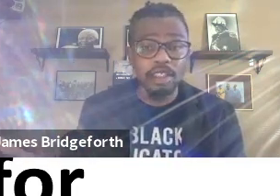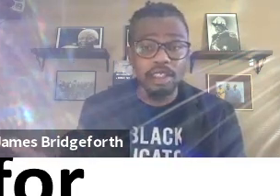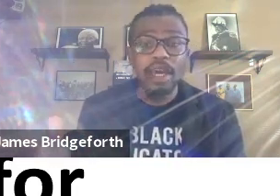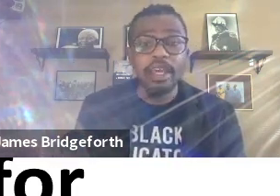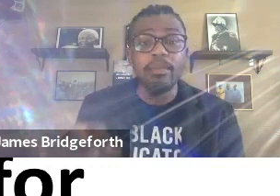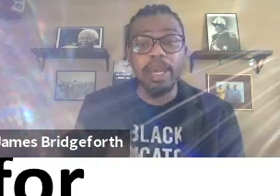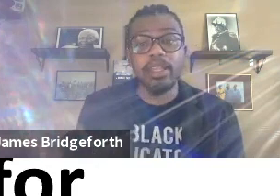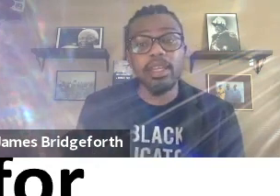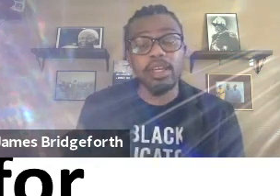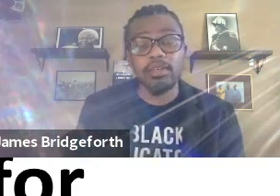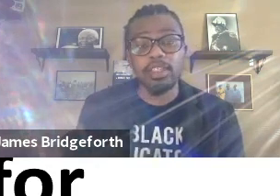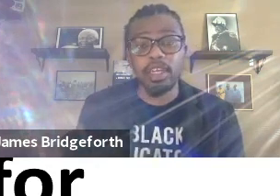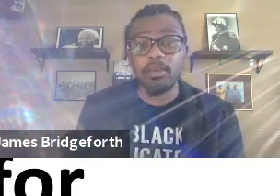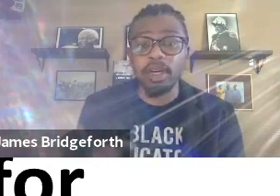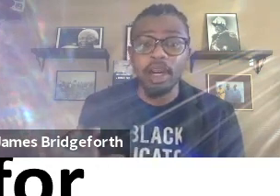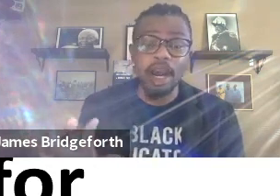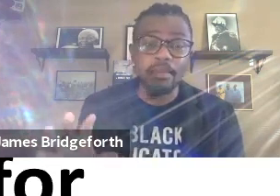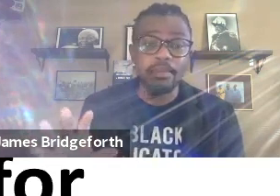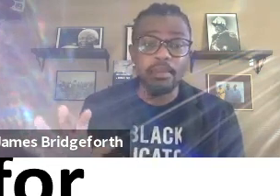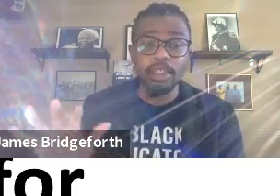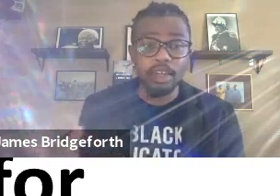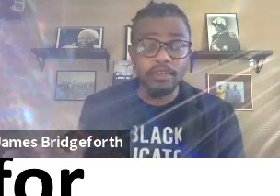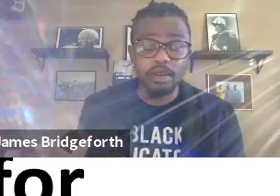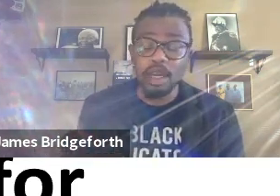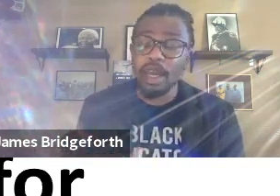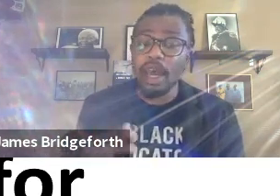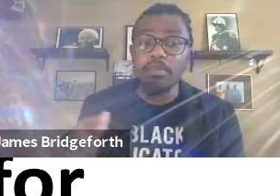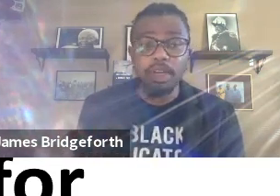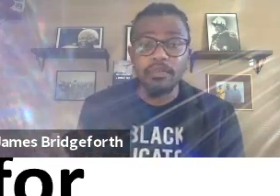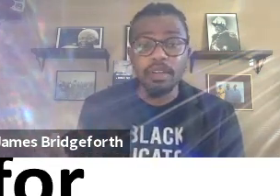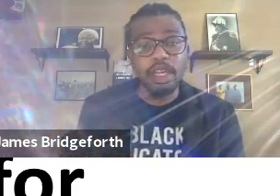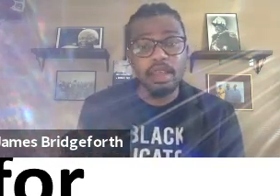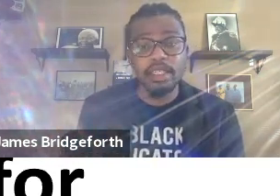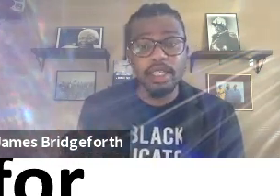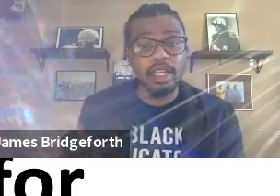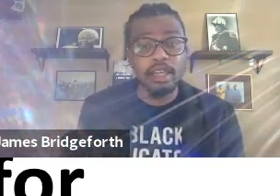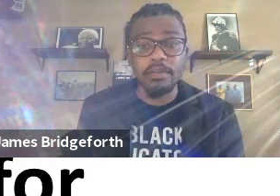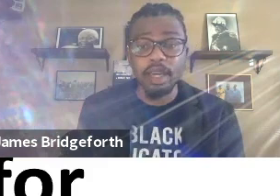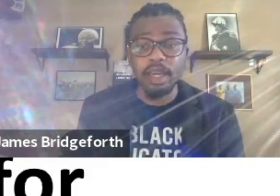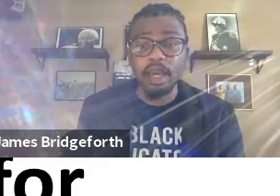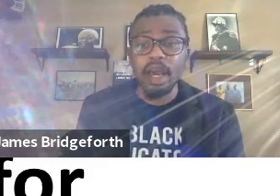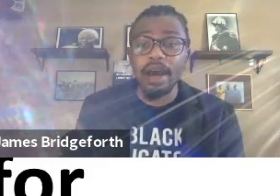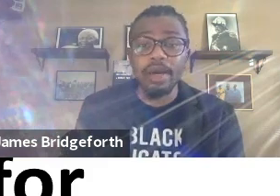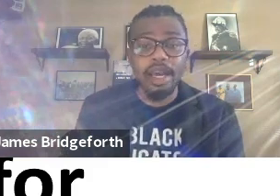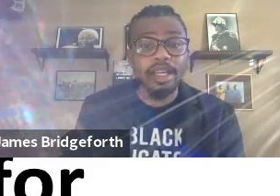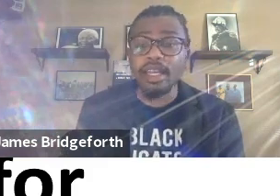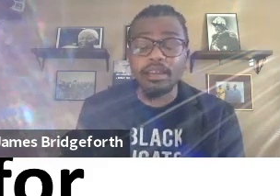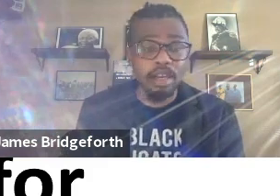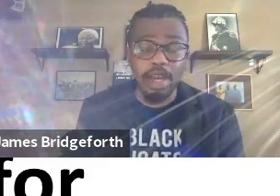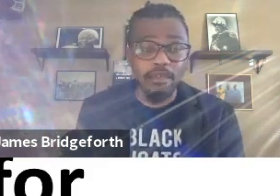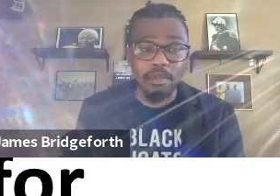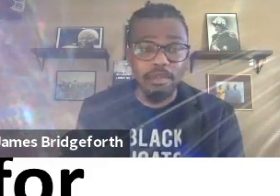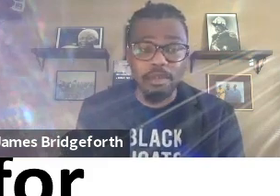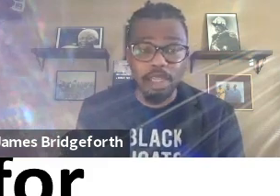and structures that are making the doctoral journey more more stressful and more difficult than it needs to be. Again, it